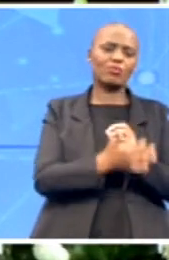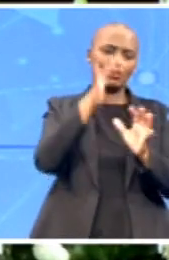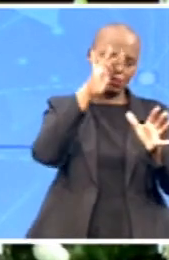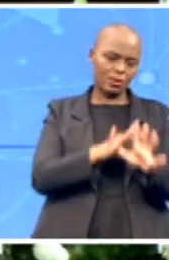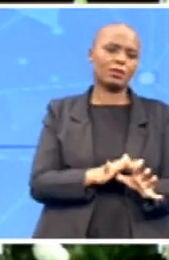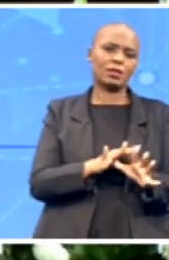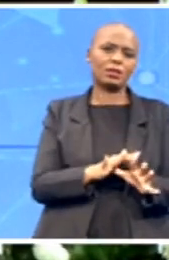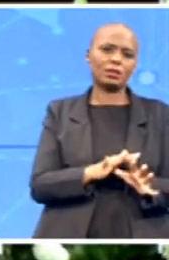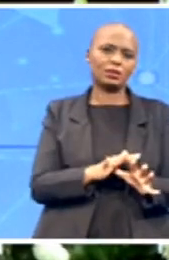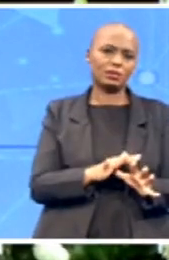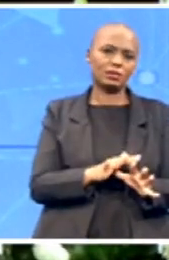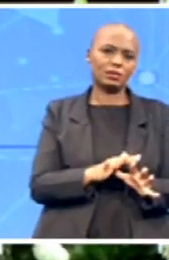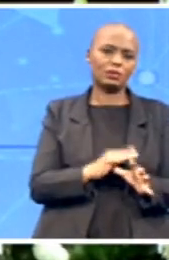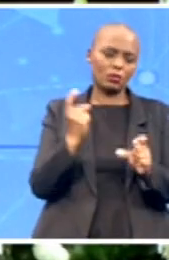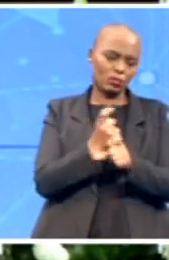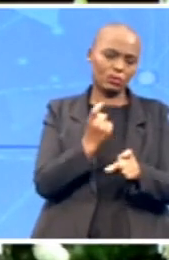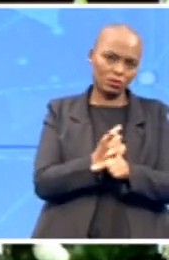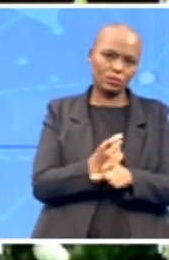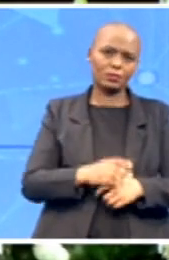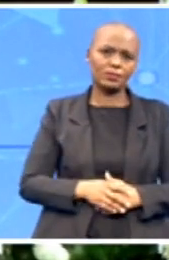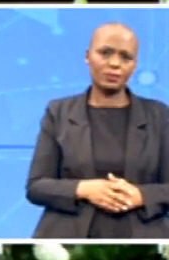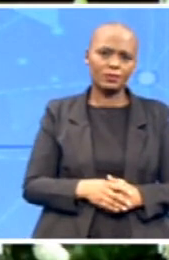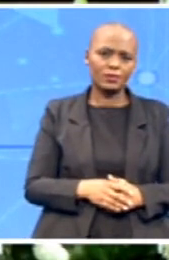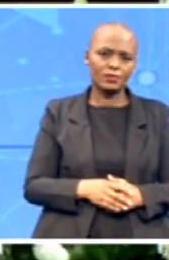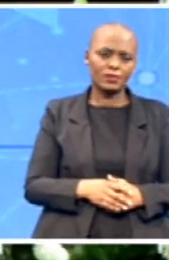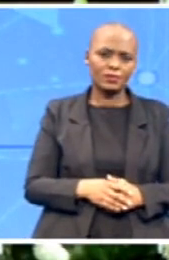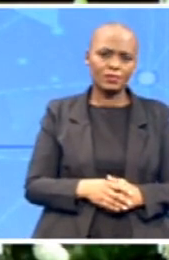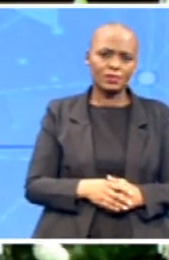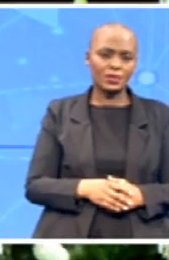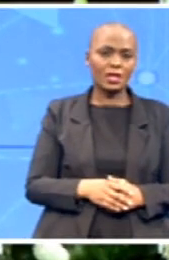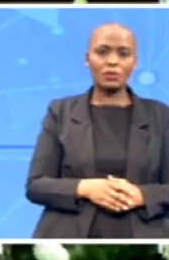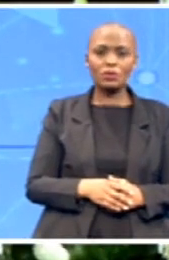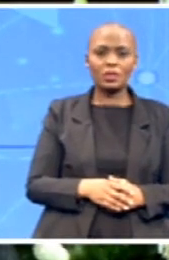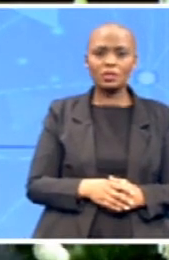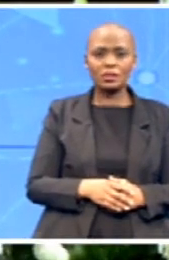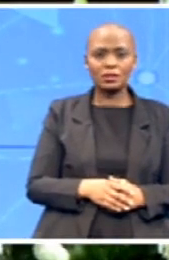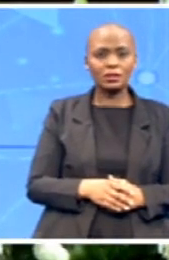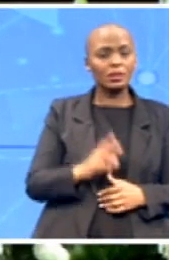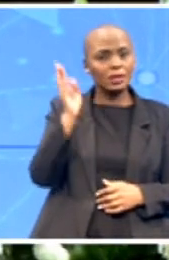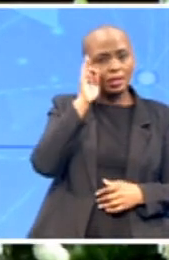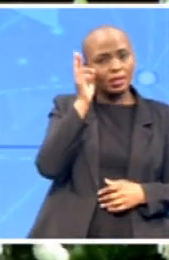And the only thing he can hope for is that he can go to the house. When he was supposed to get married,